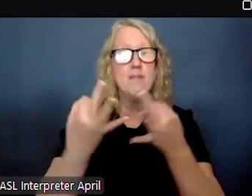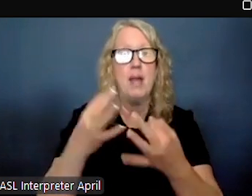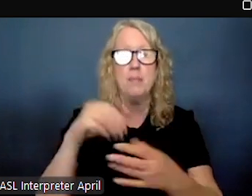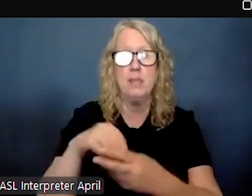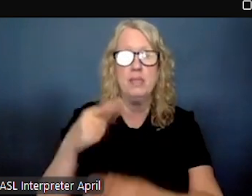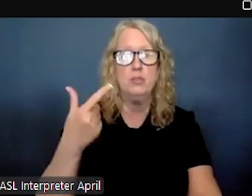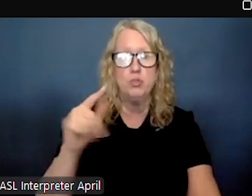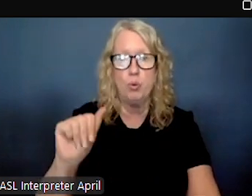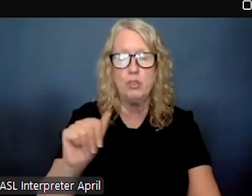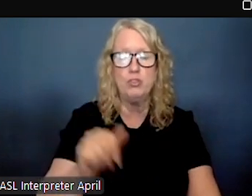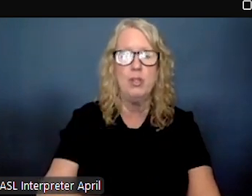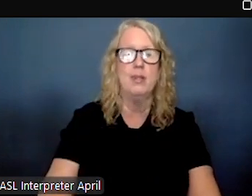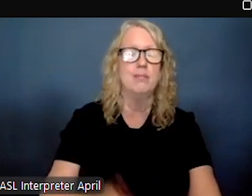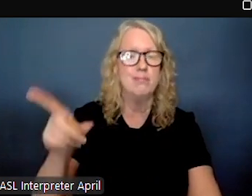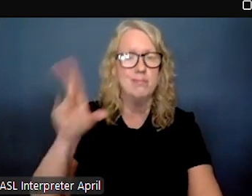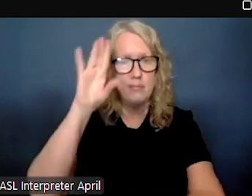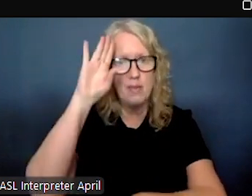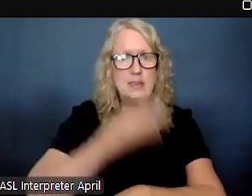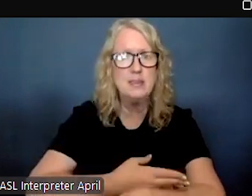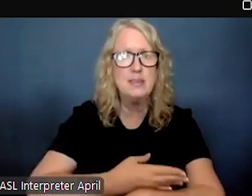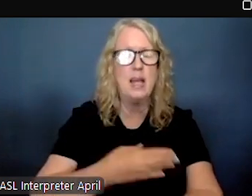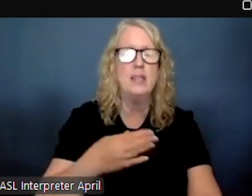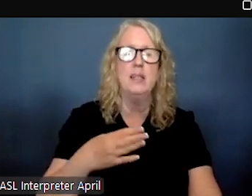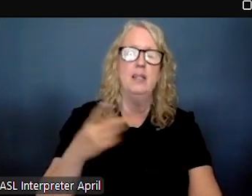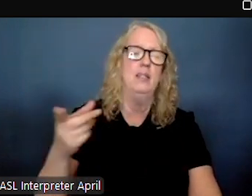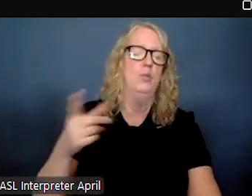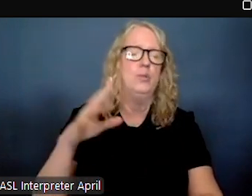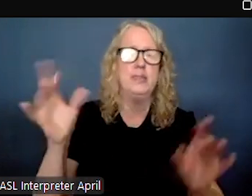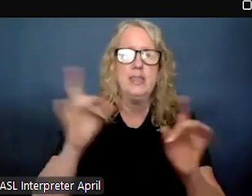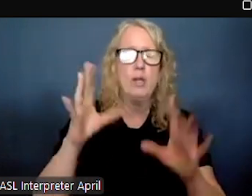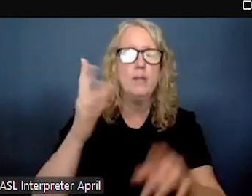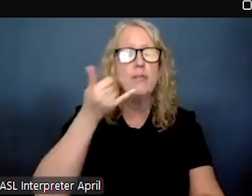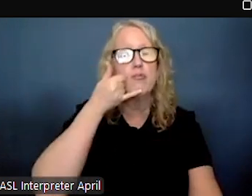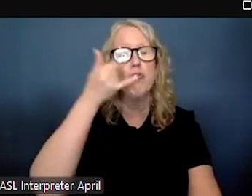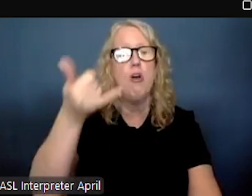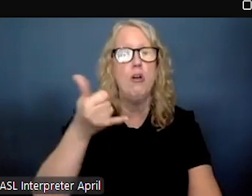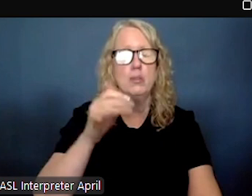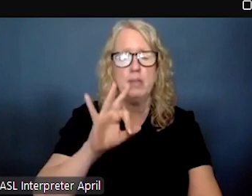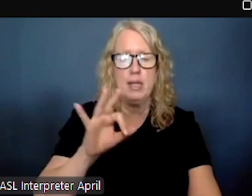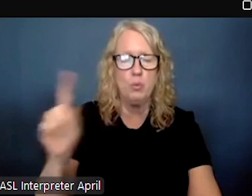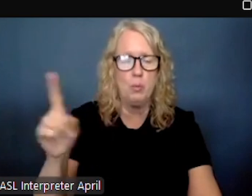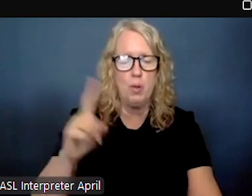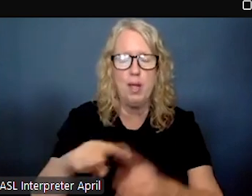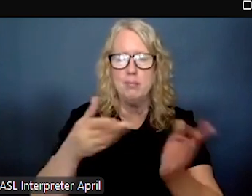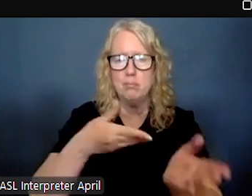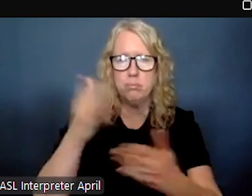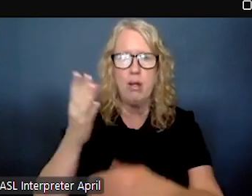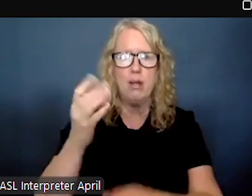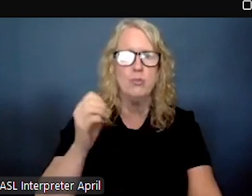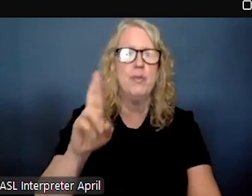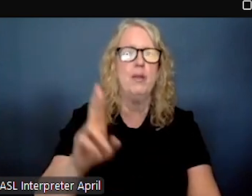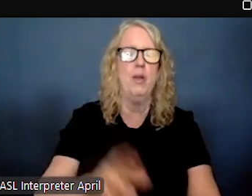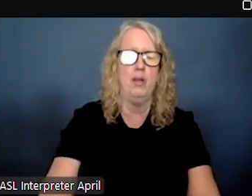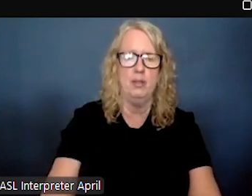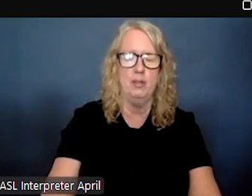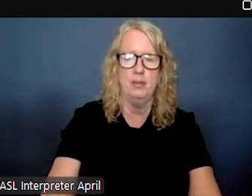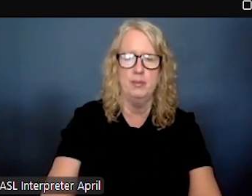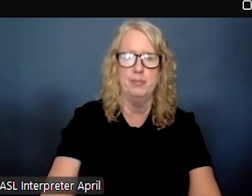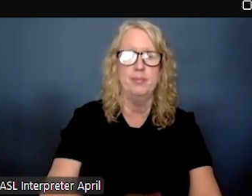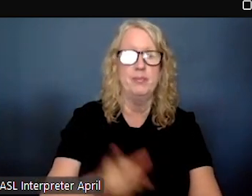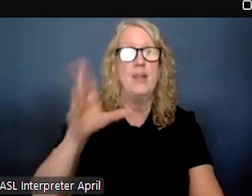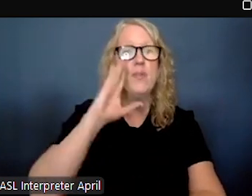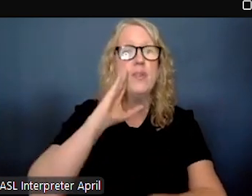Georgia had a son that was in crisis. They called 911. They took the son to the ER, and the son